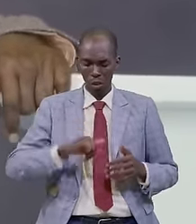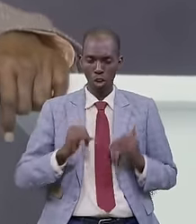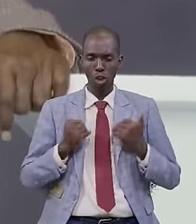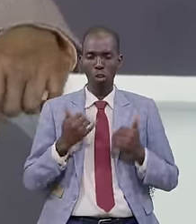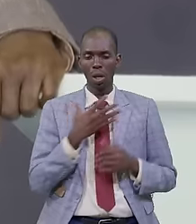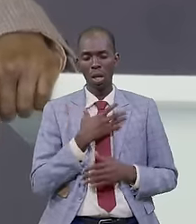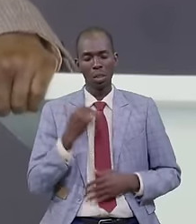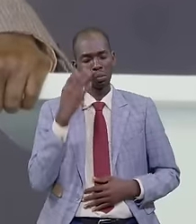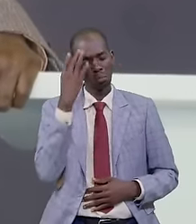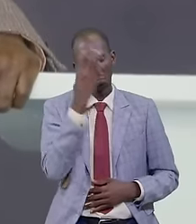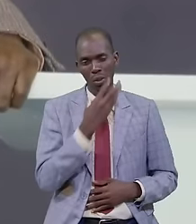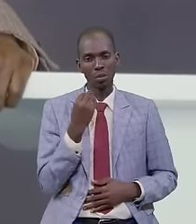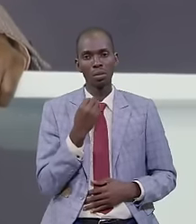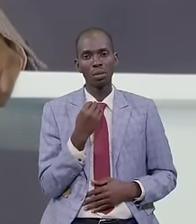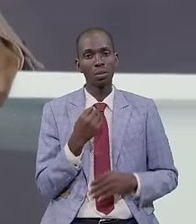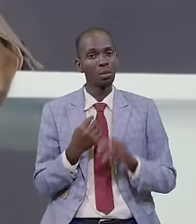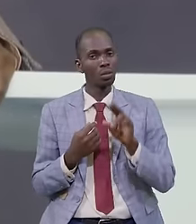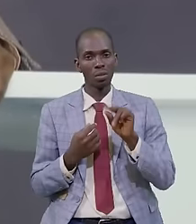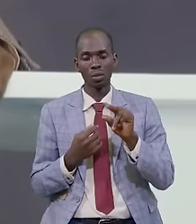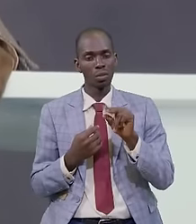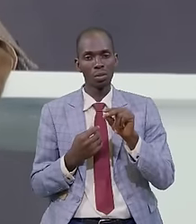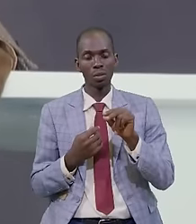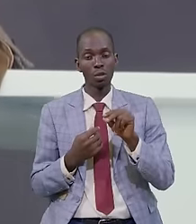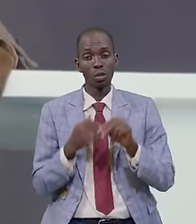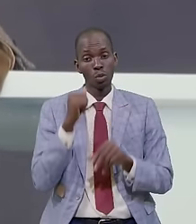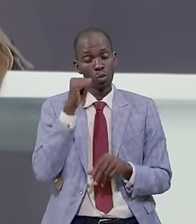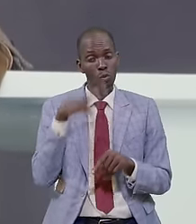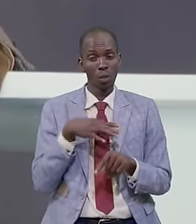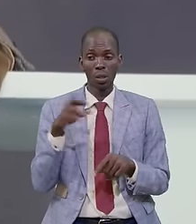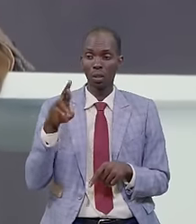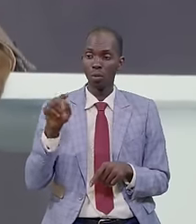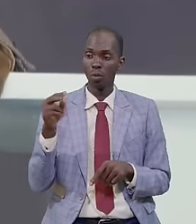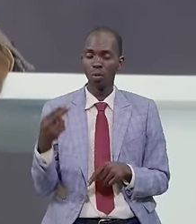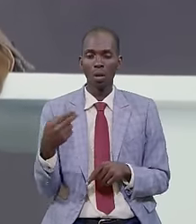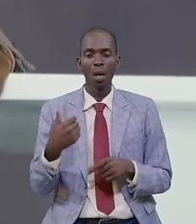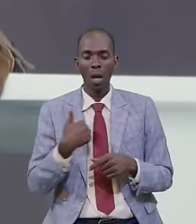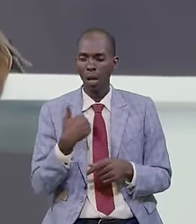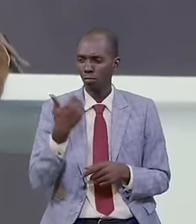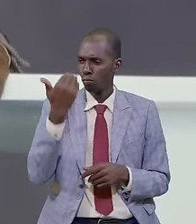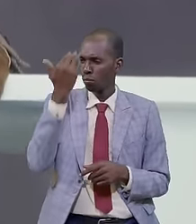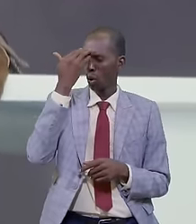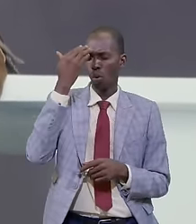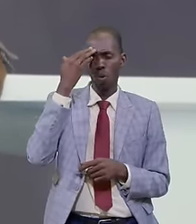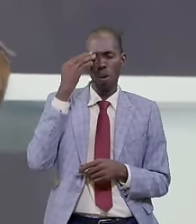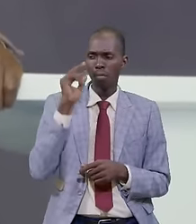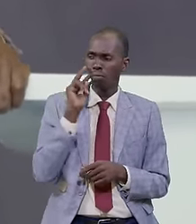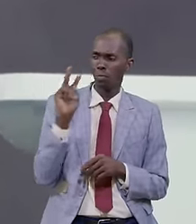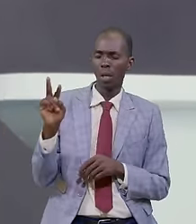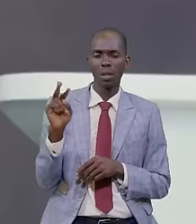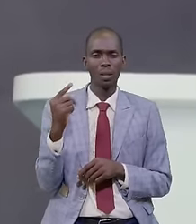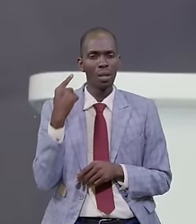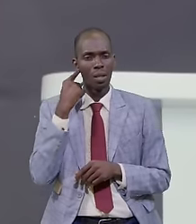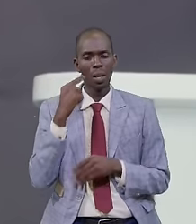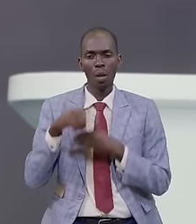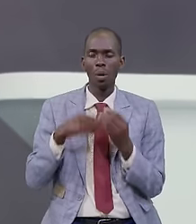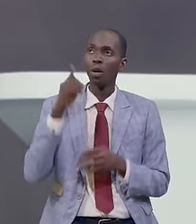had known the God of Israel, God of Abraham, and God of Jacob, and